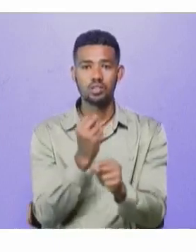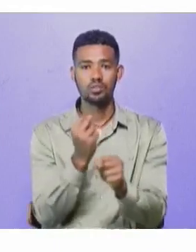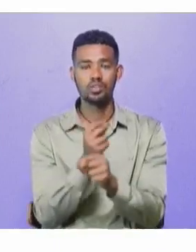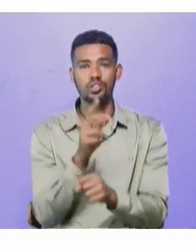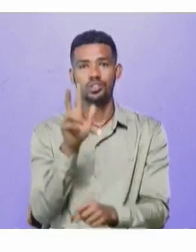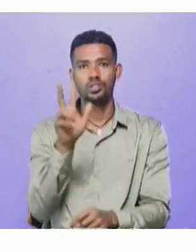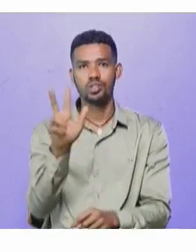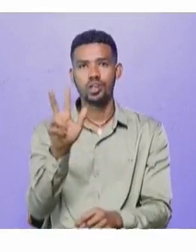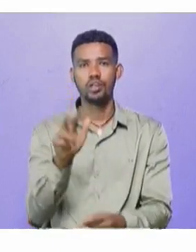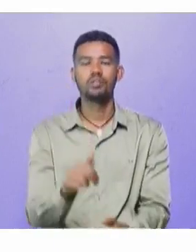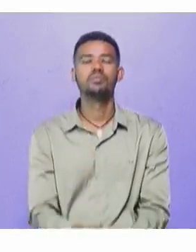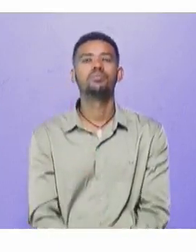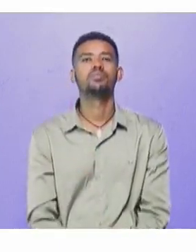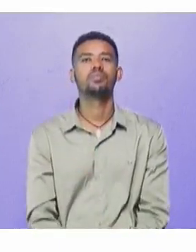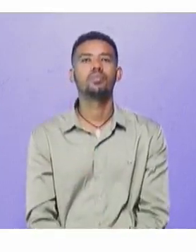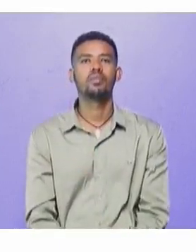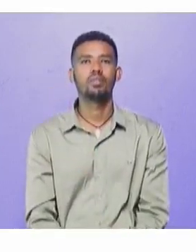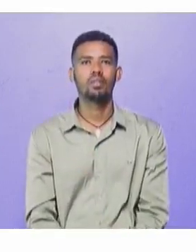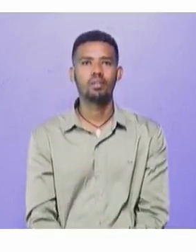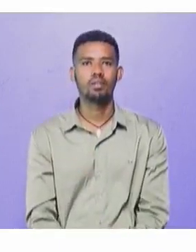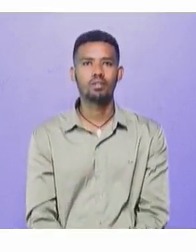3.